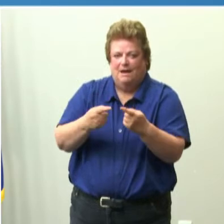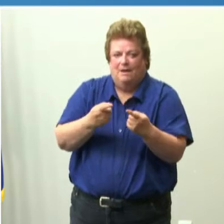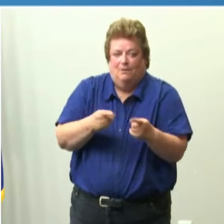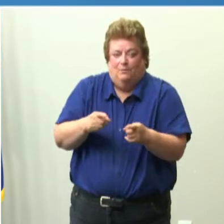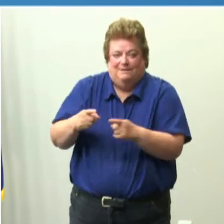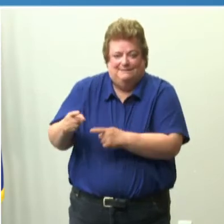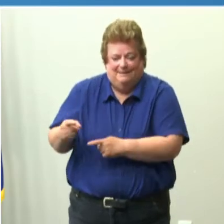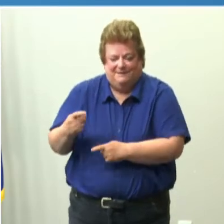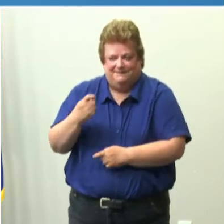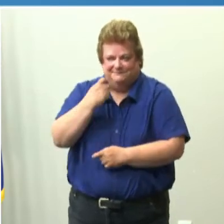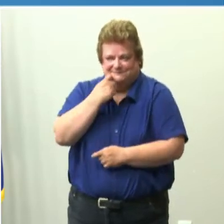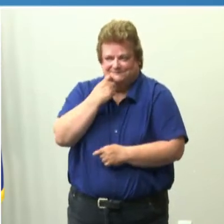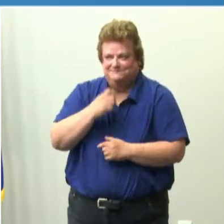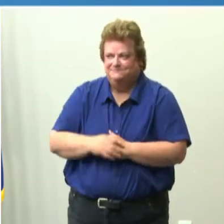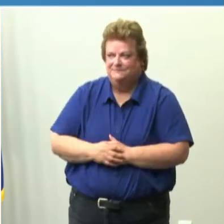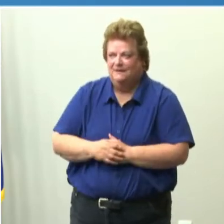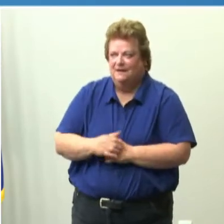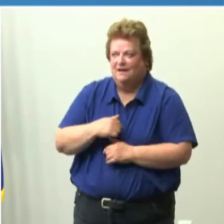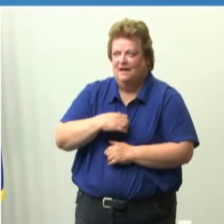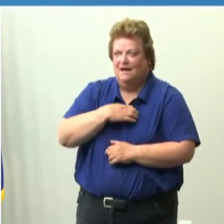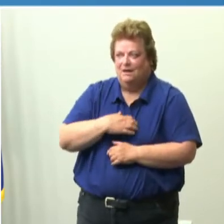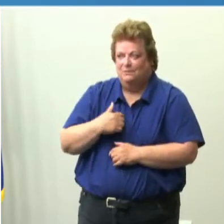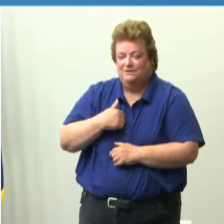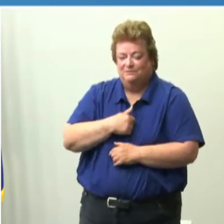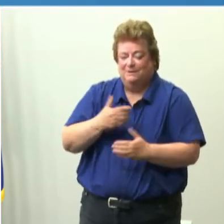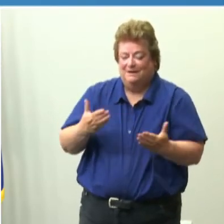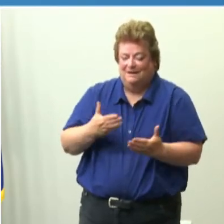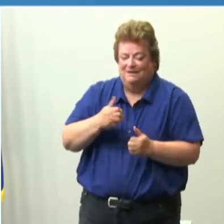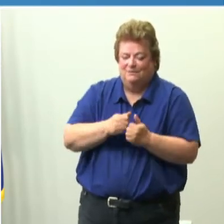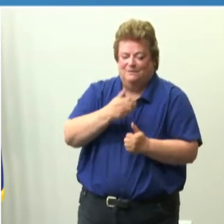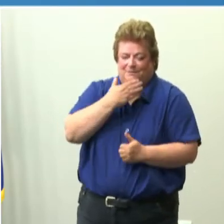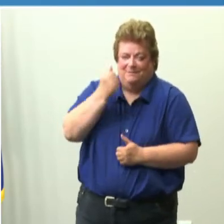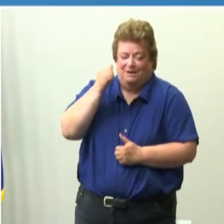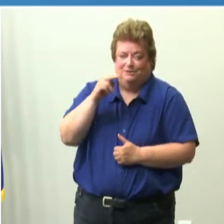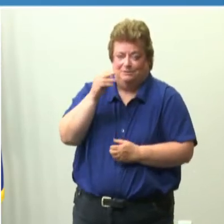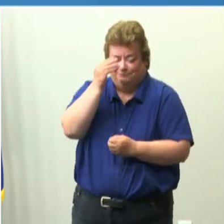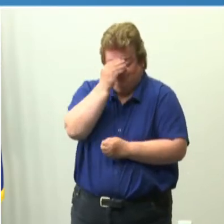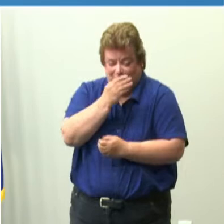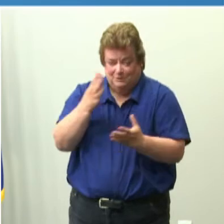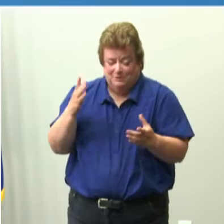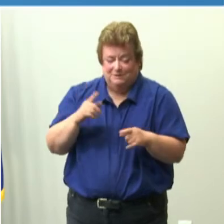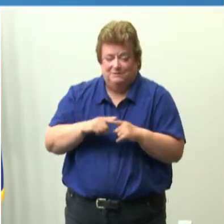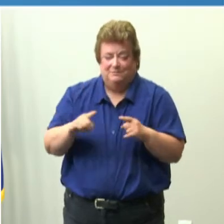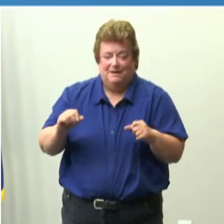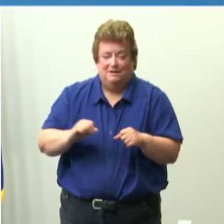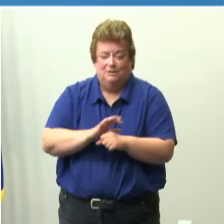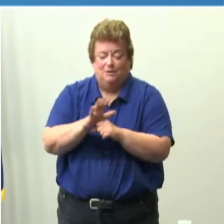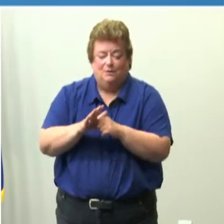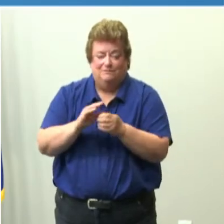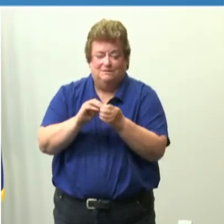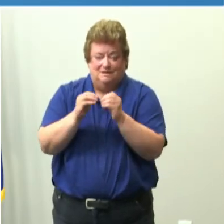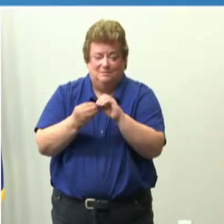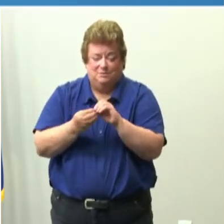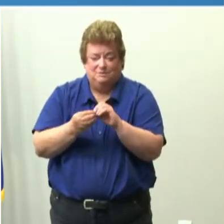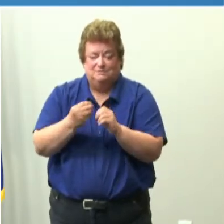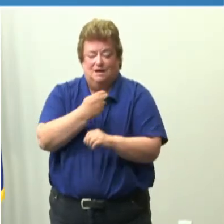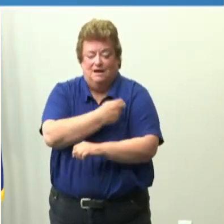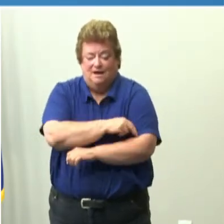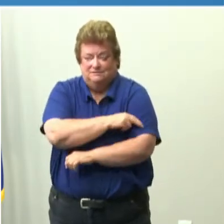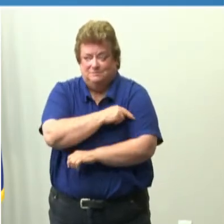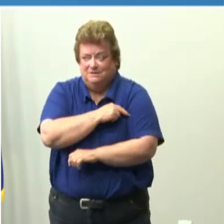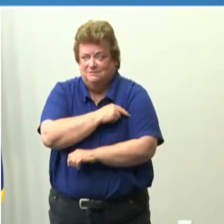developments. I wish we were here today with better news, but unfortunately, COVID-19 cases,